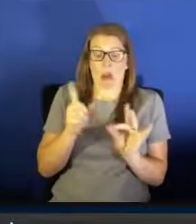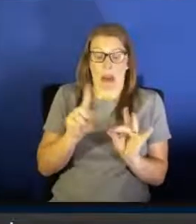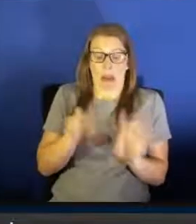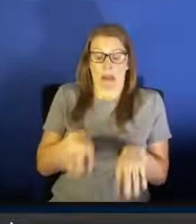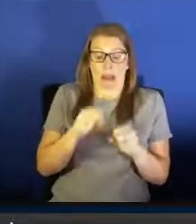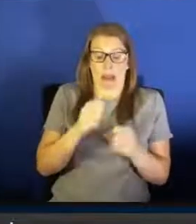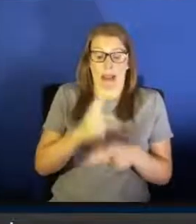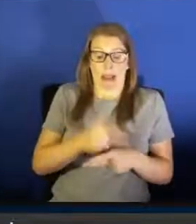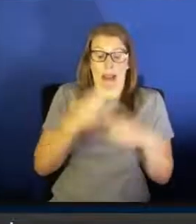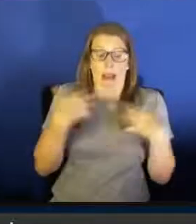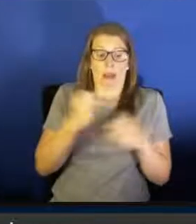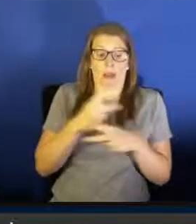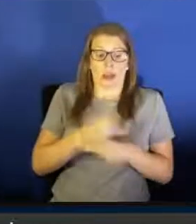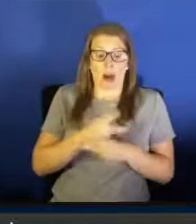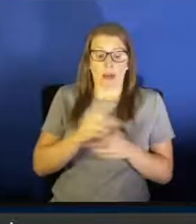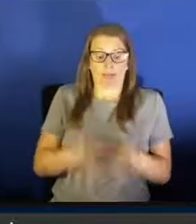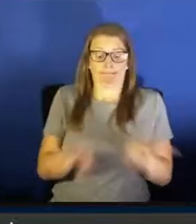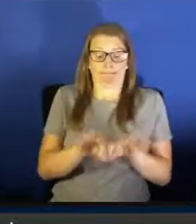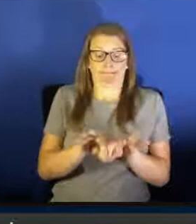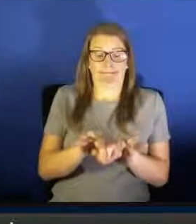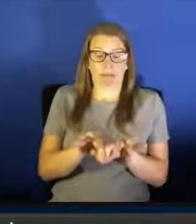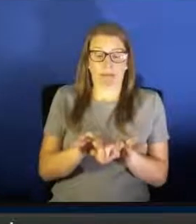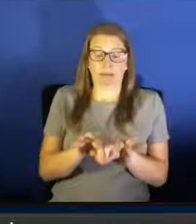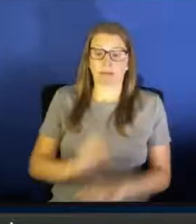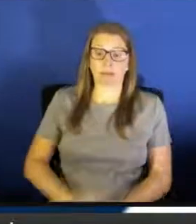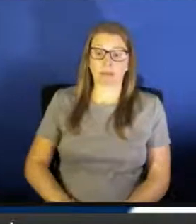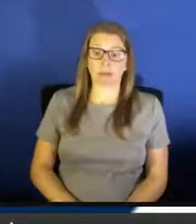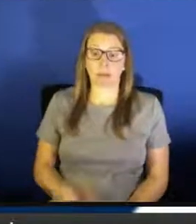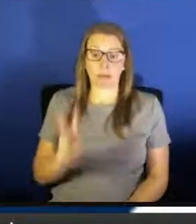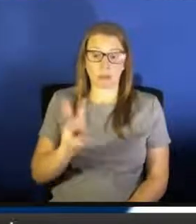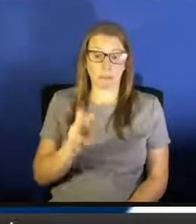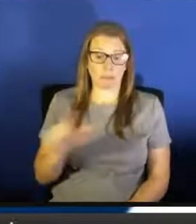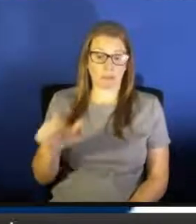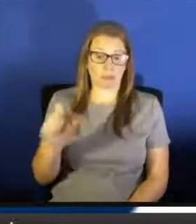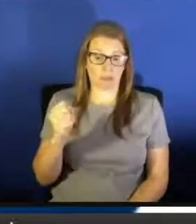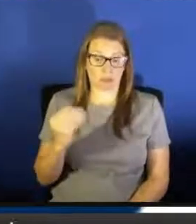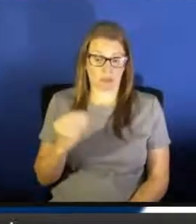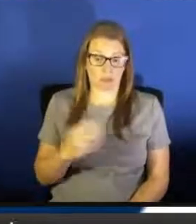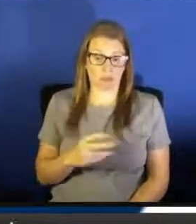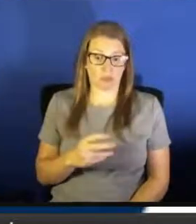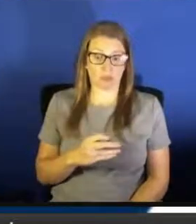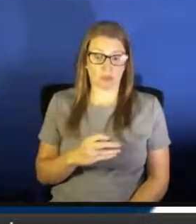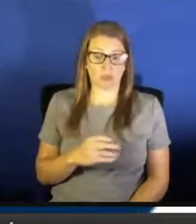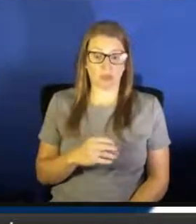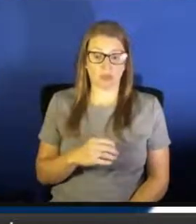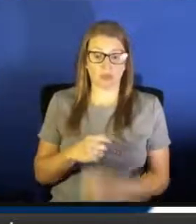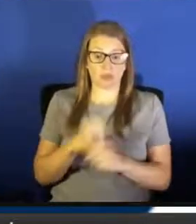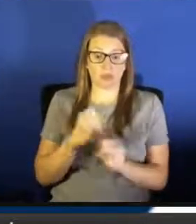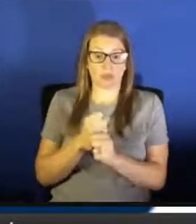be able to present these options. Well, so what it makes a difference